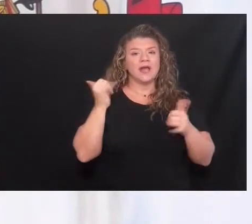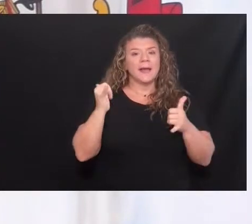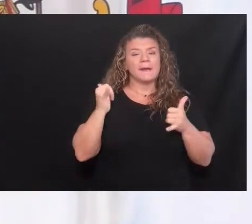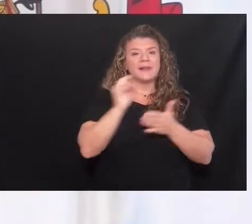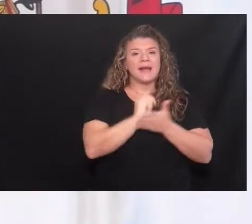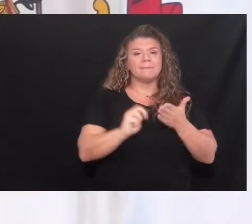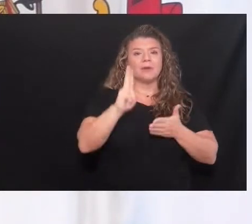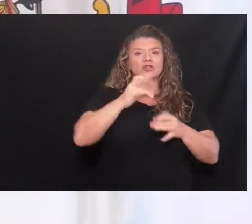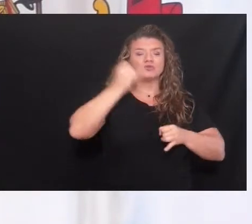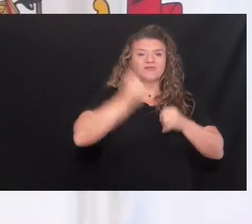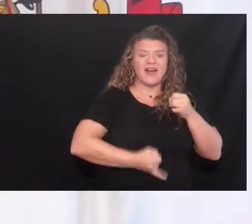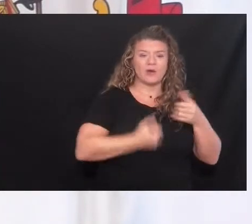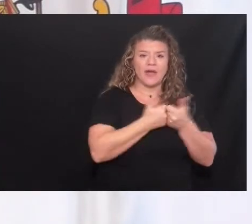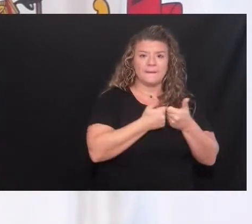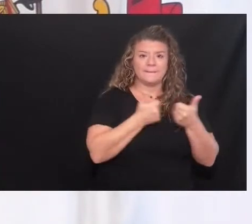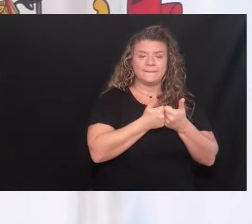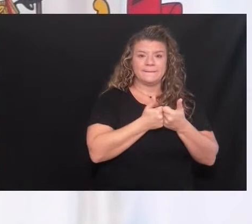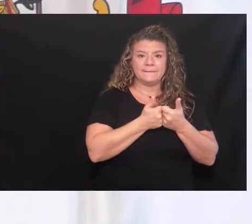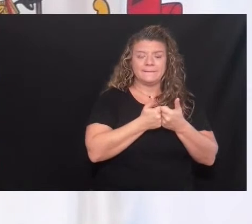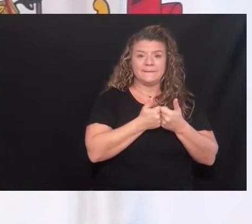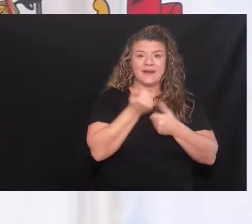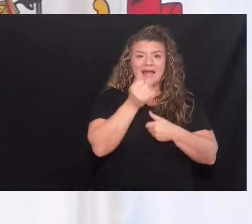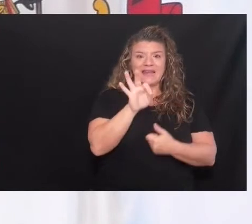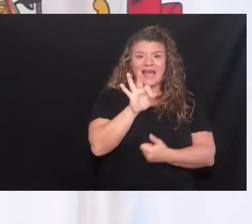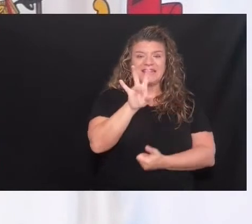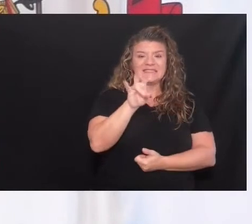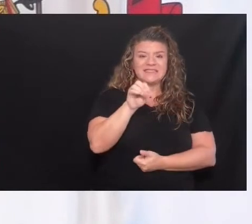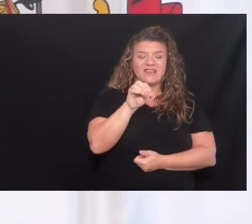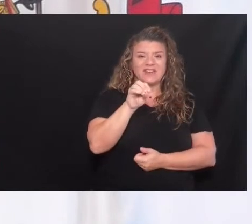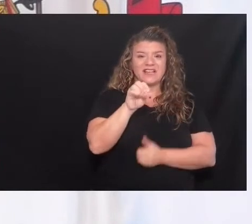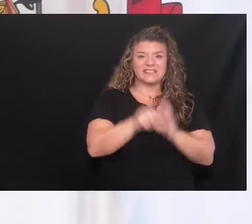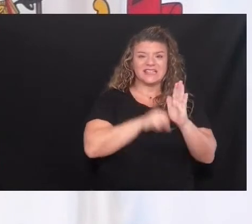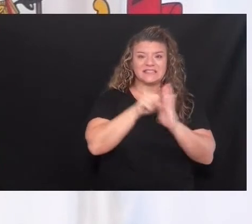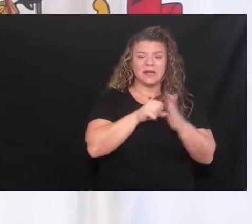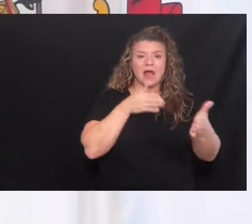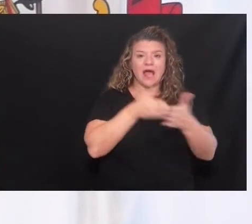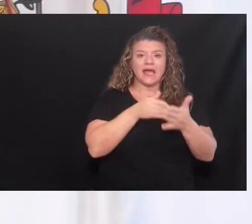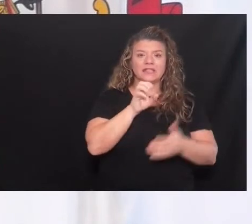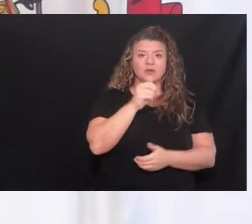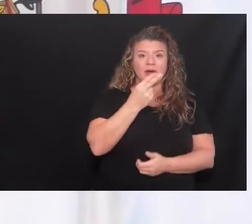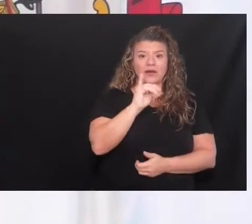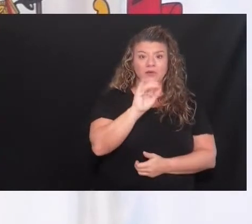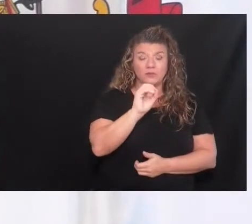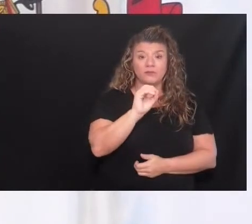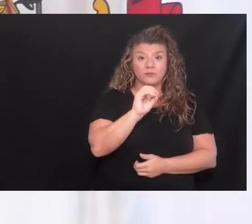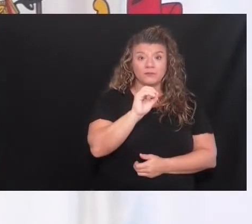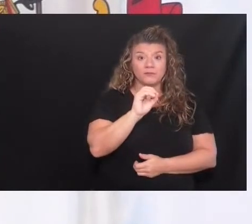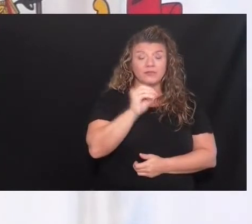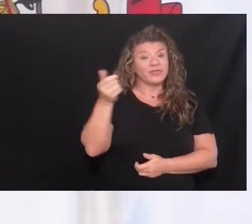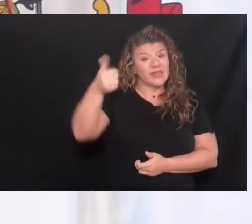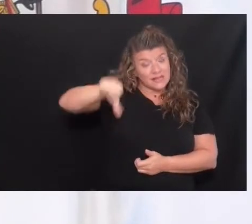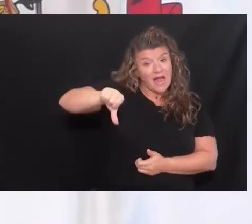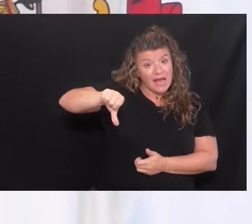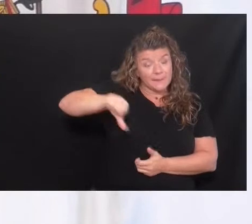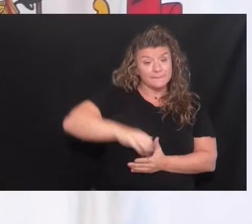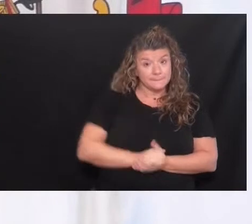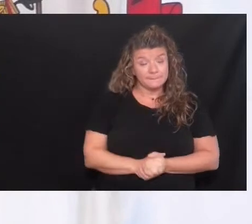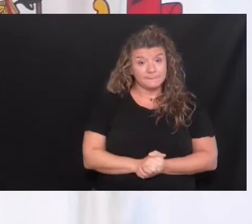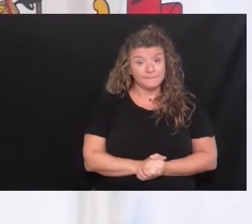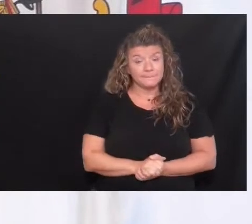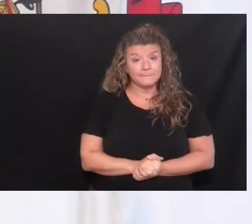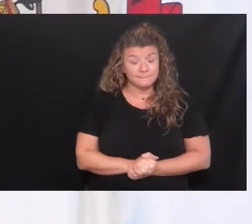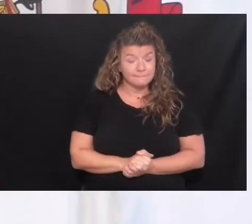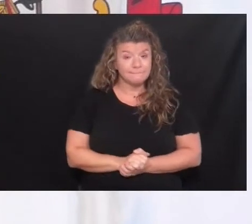final game in the 1970 season against Ohio. He was denied.